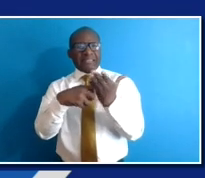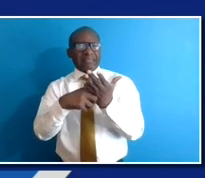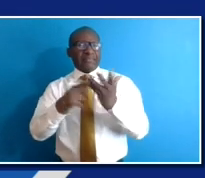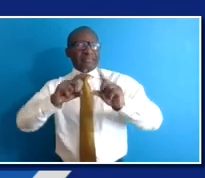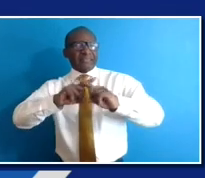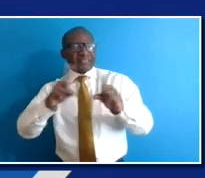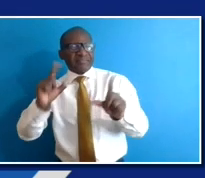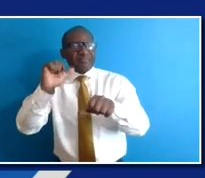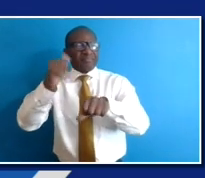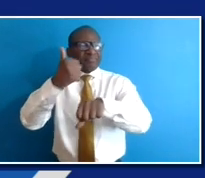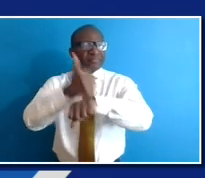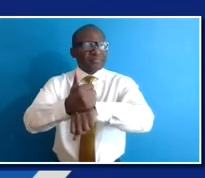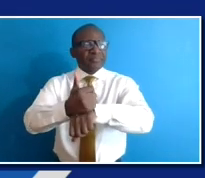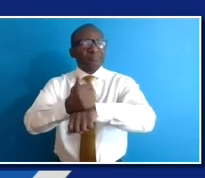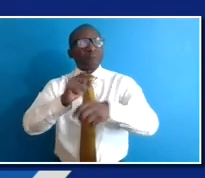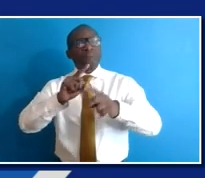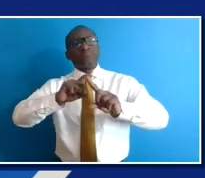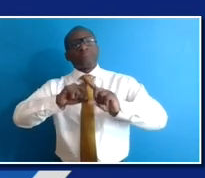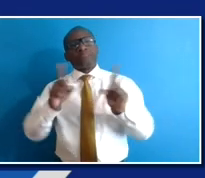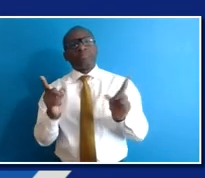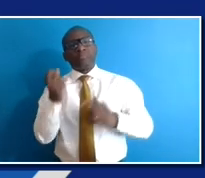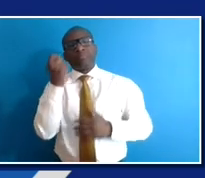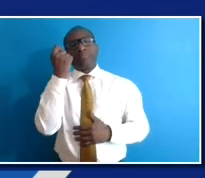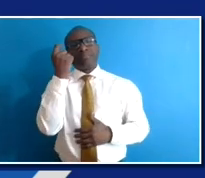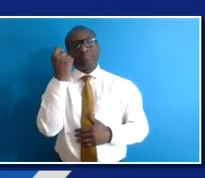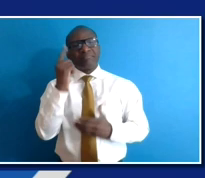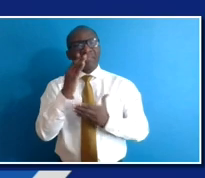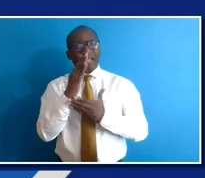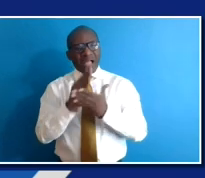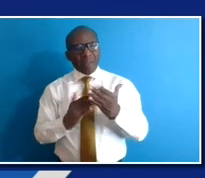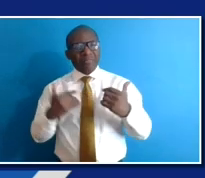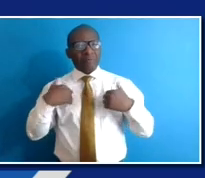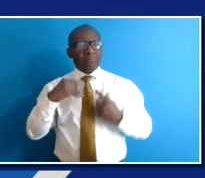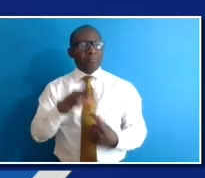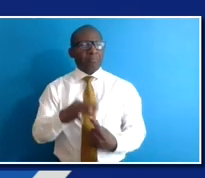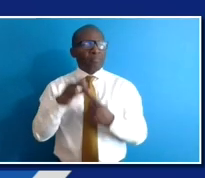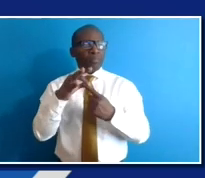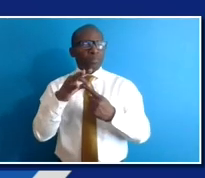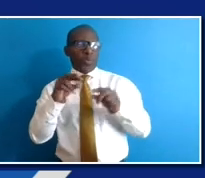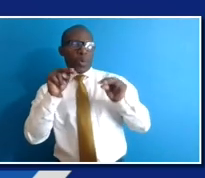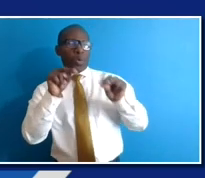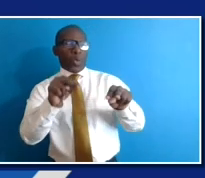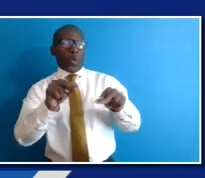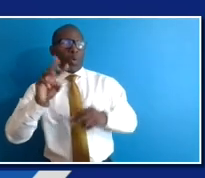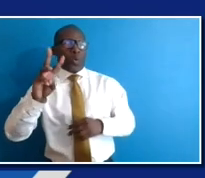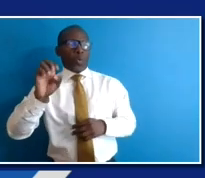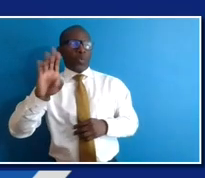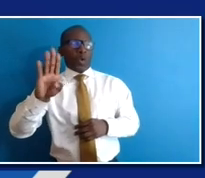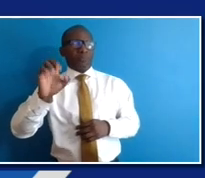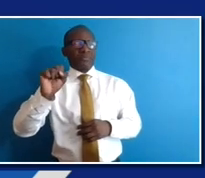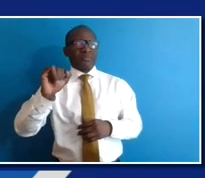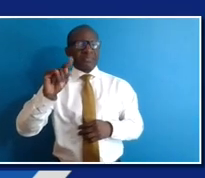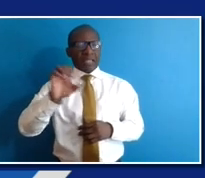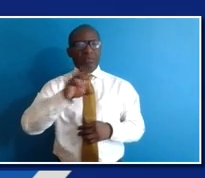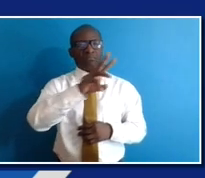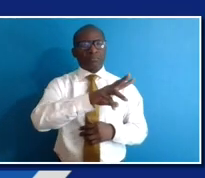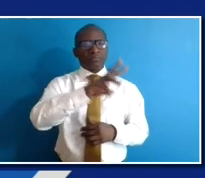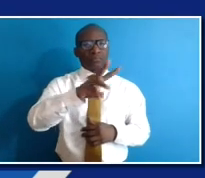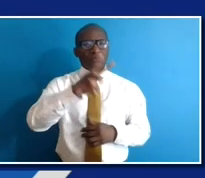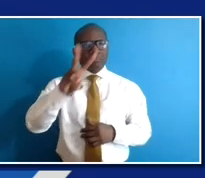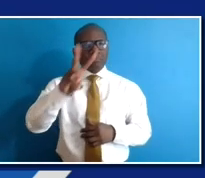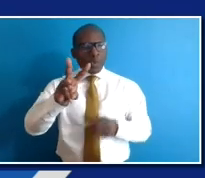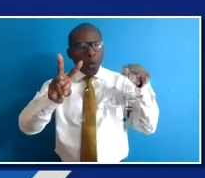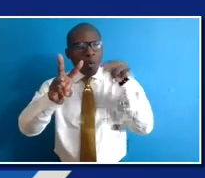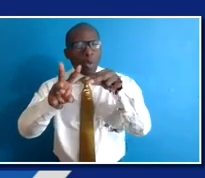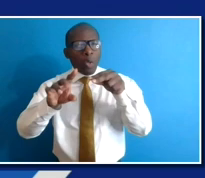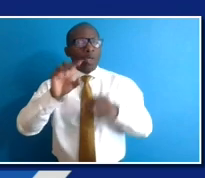family box and so forth. So go on the website, and if you look at westchestergov.com, look up recreation programs, you